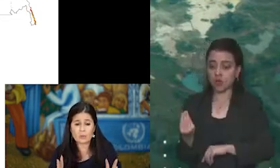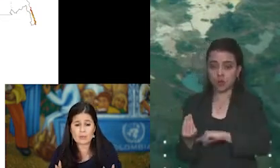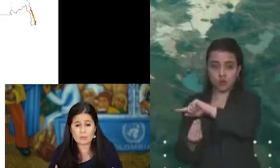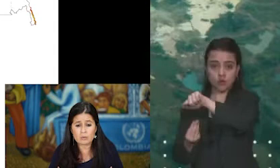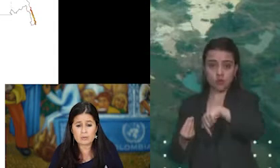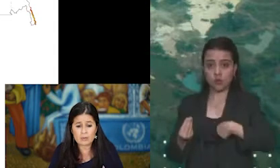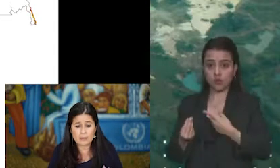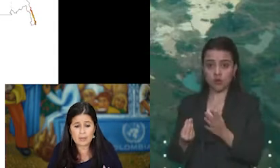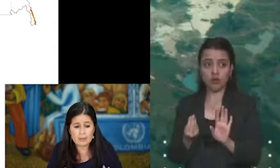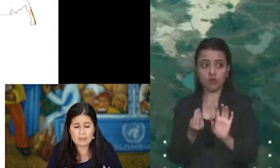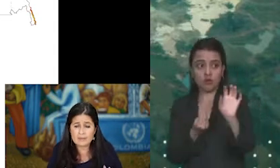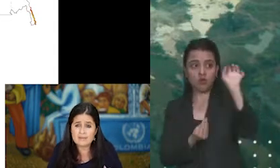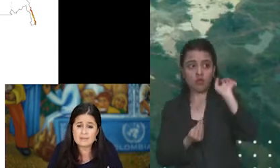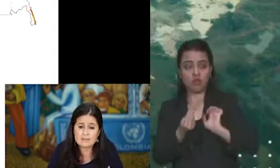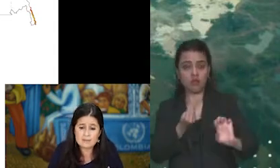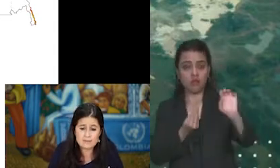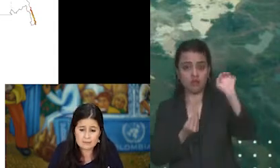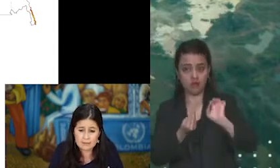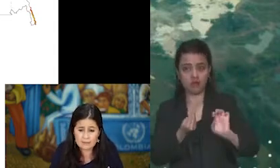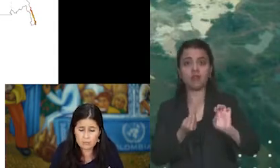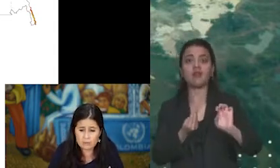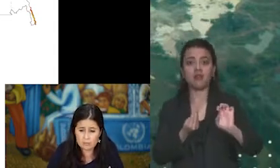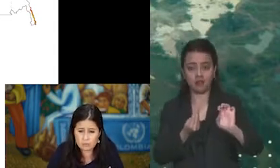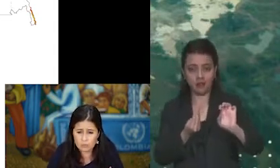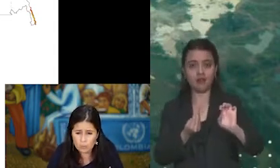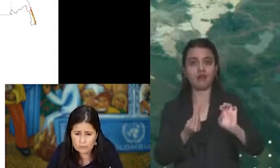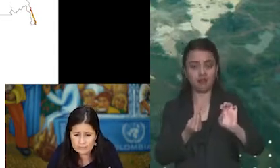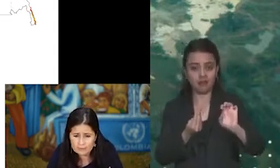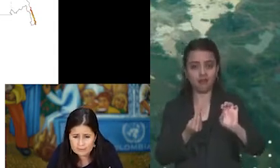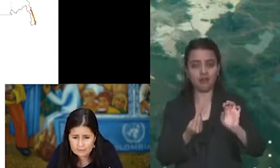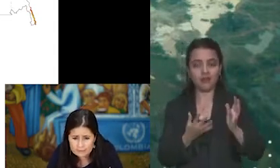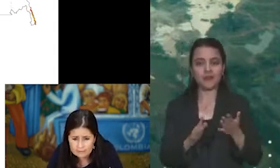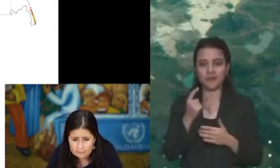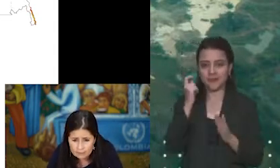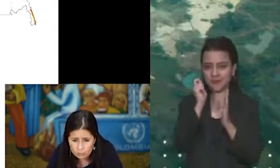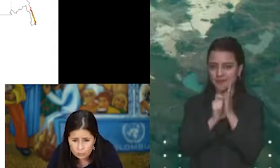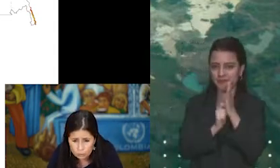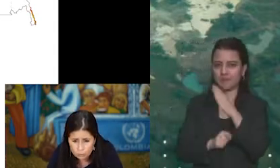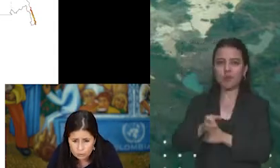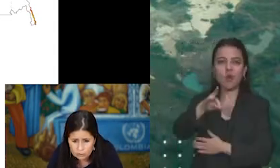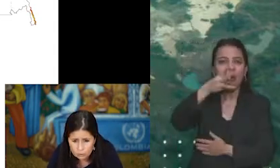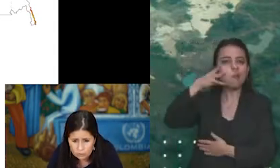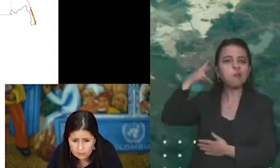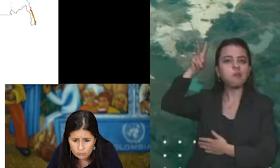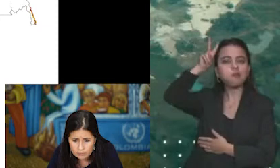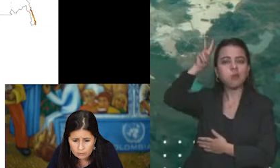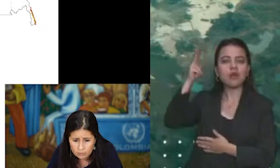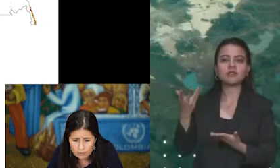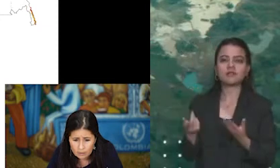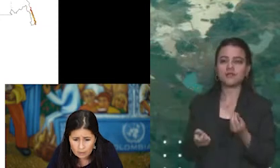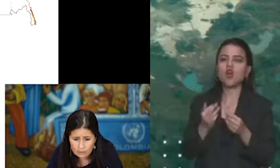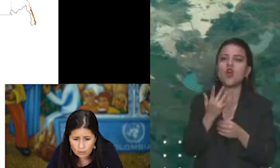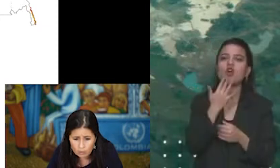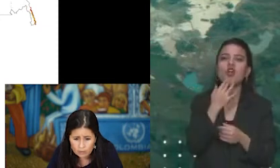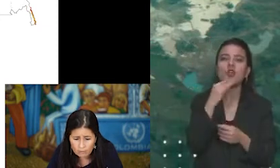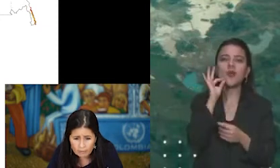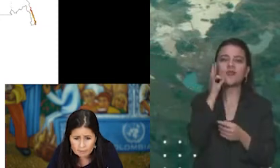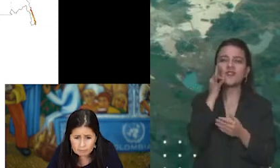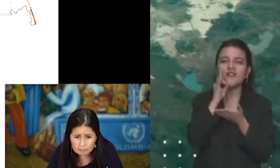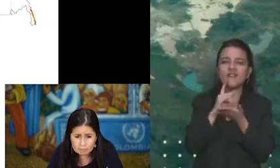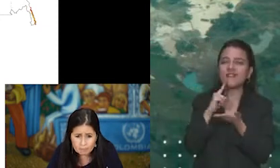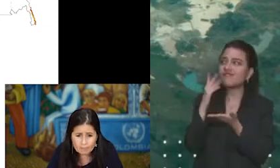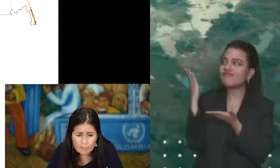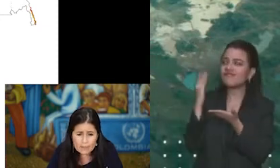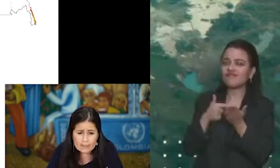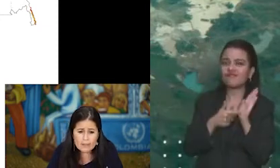totality. You have 603 hectares. Here you can see it. Here, one of the dots, you can see this on brown